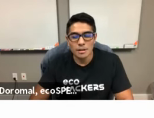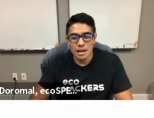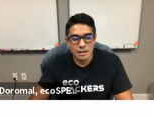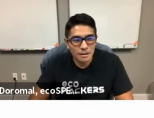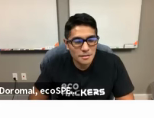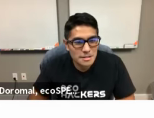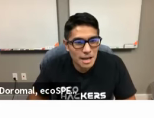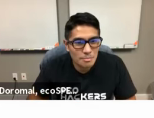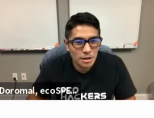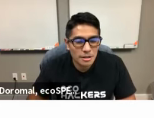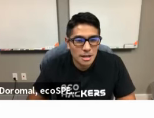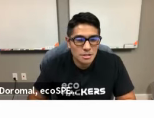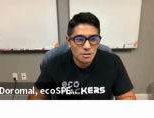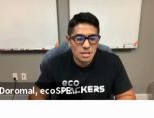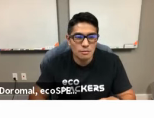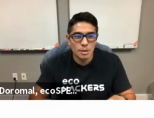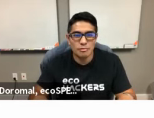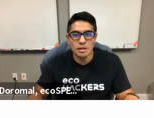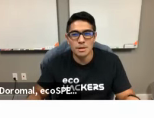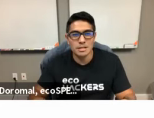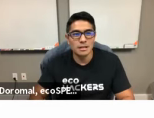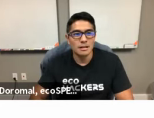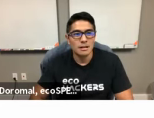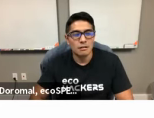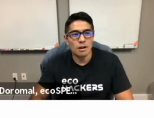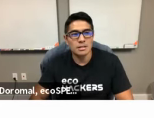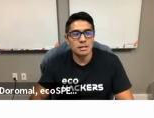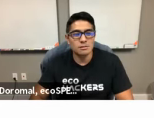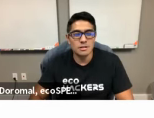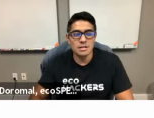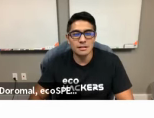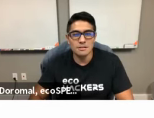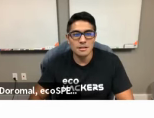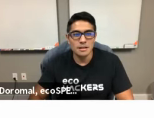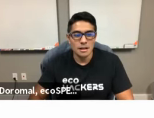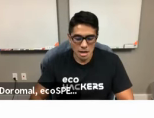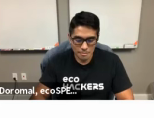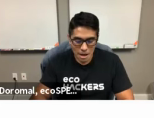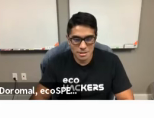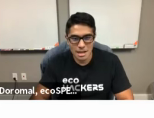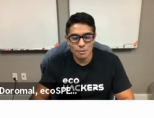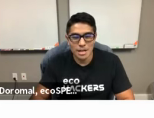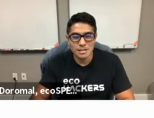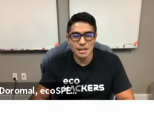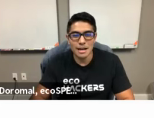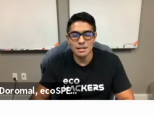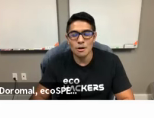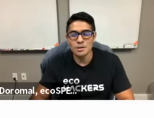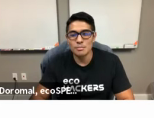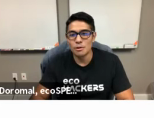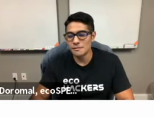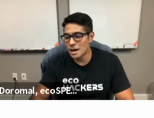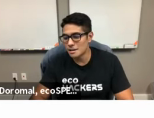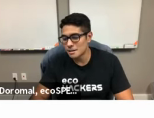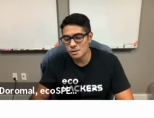I'll probably end here on this slide, but as you can see, we've been pretty busy across industry sectors. I would mention that it's